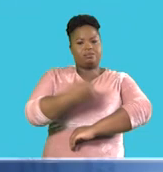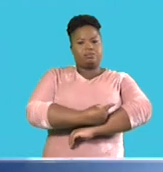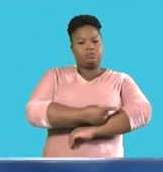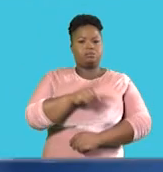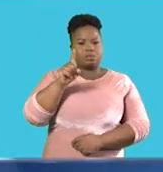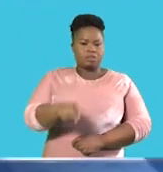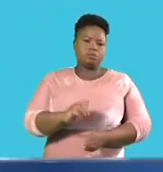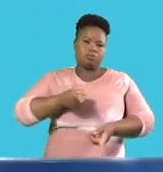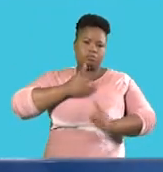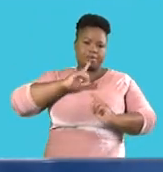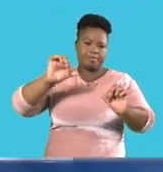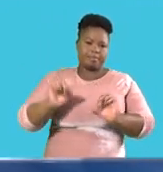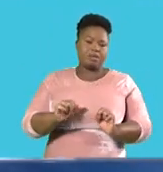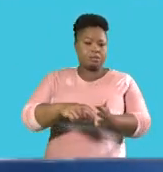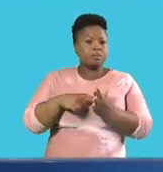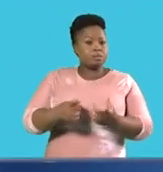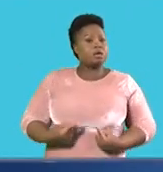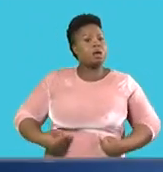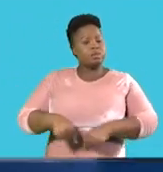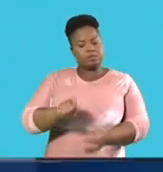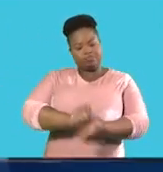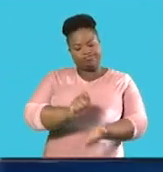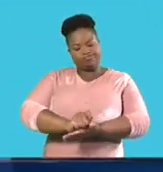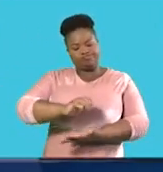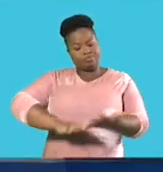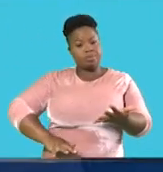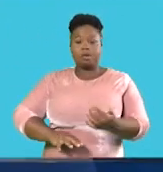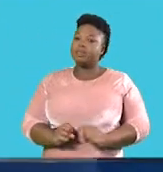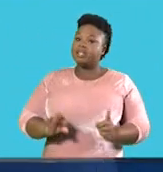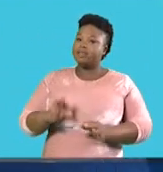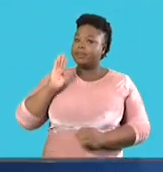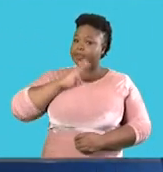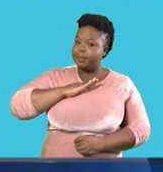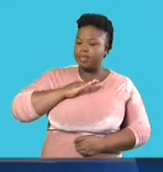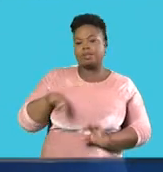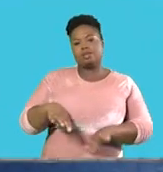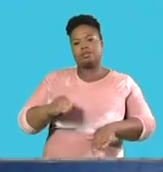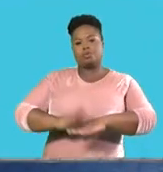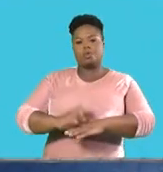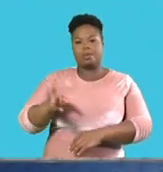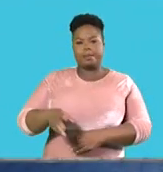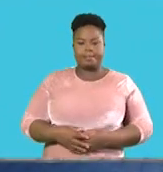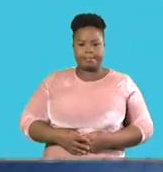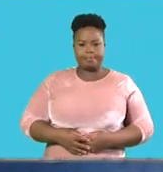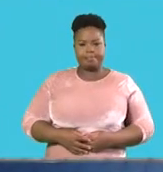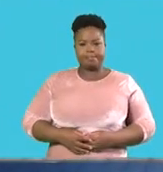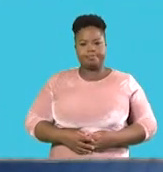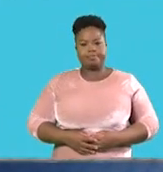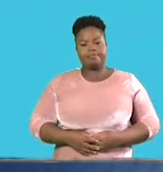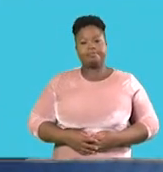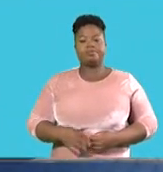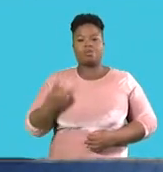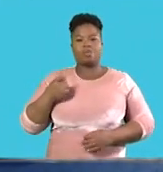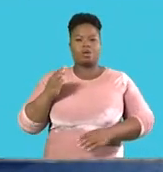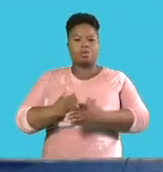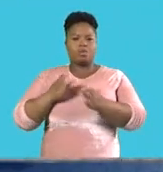days to respond to our demands in writing, or we will be forced to take further action. One of the workers who was suspended